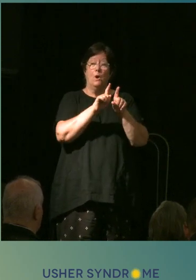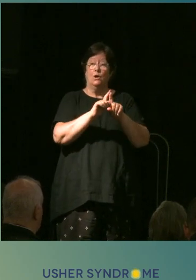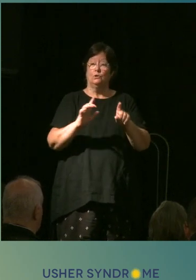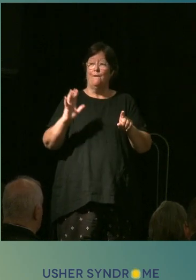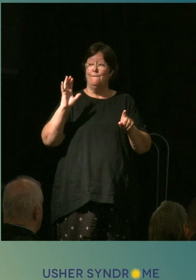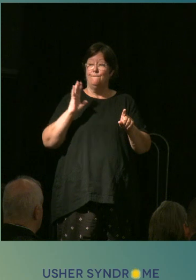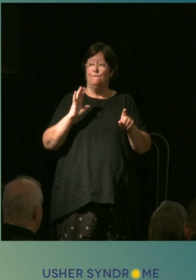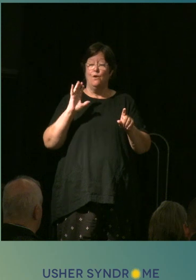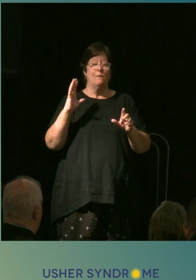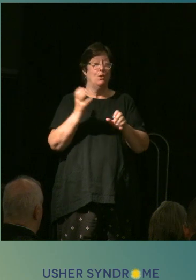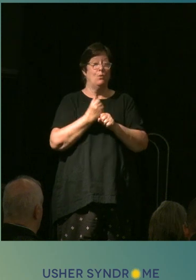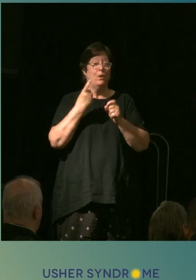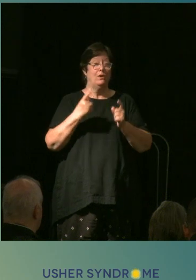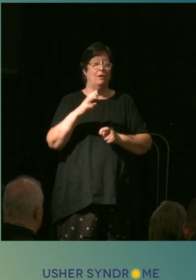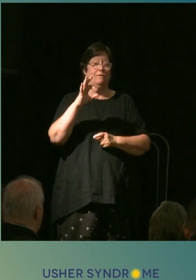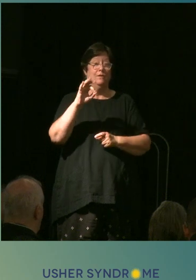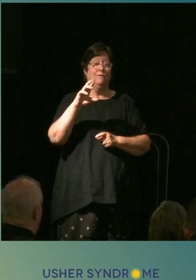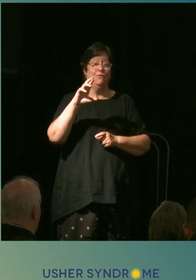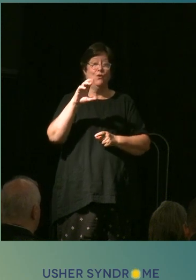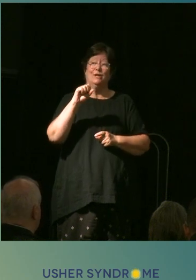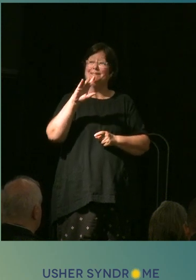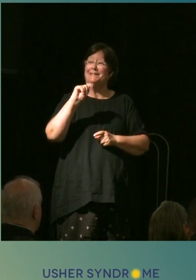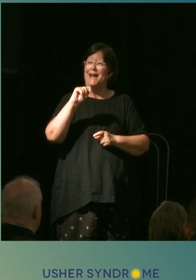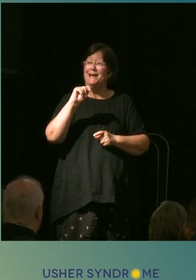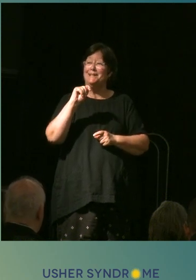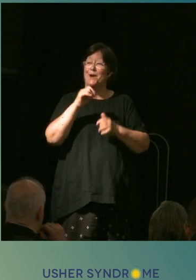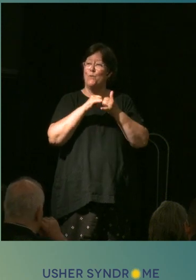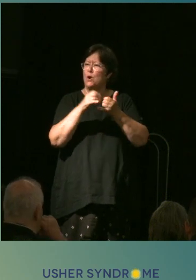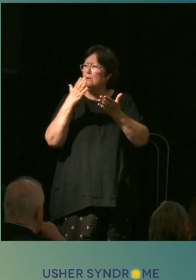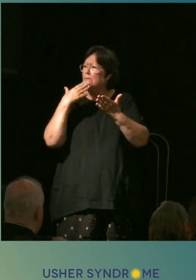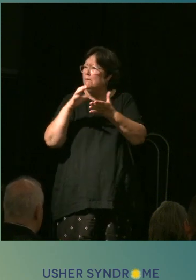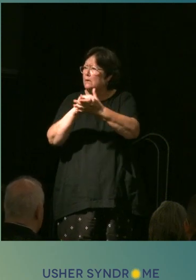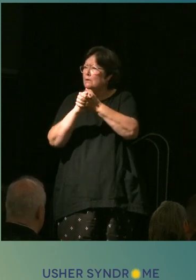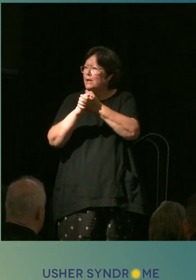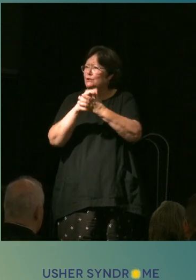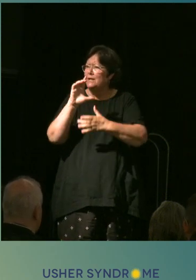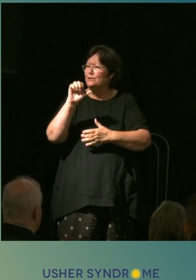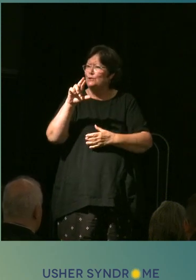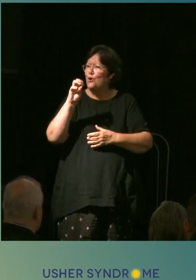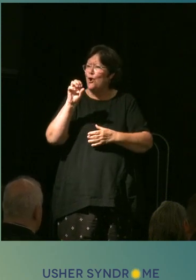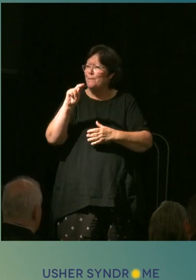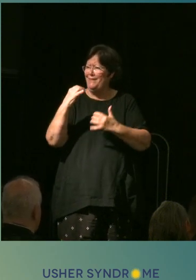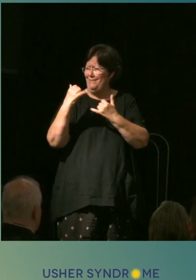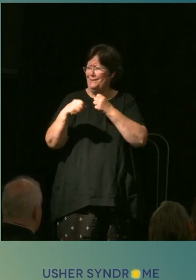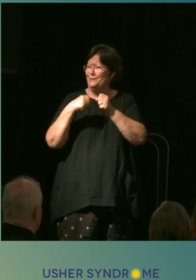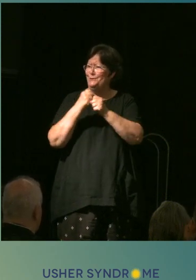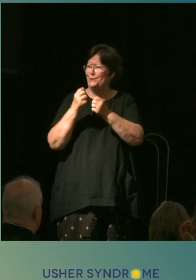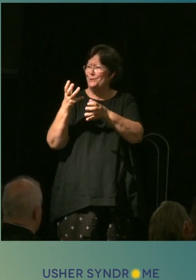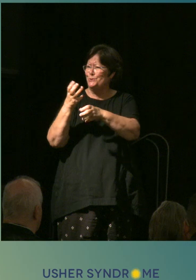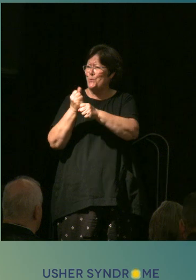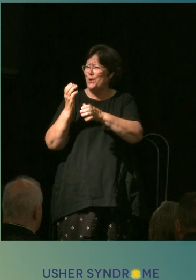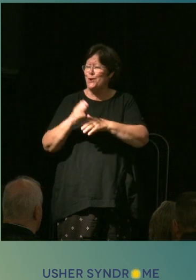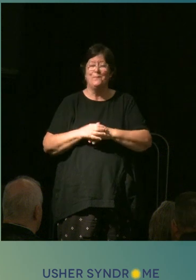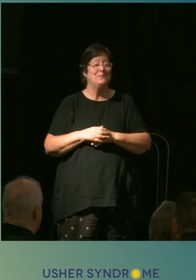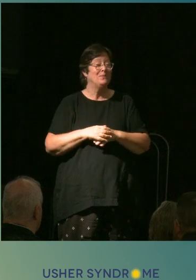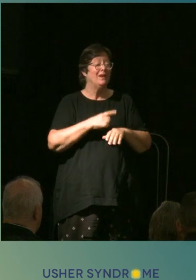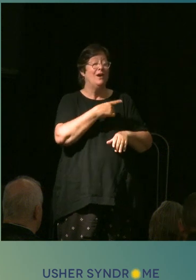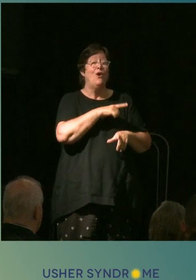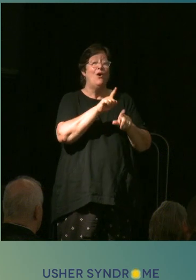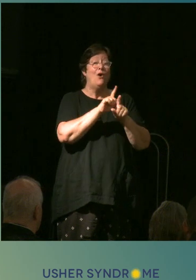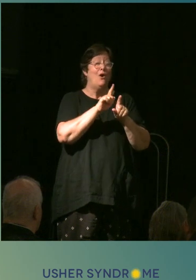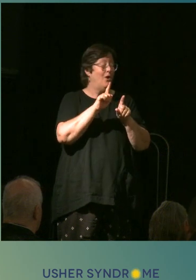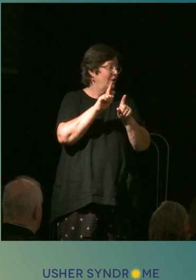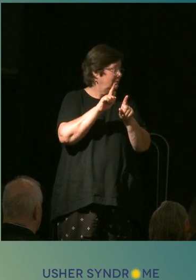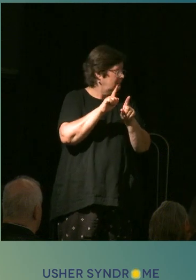former winner of the Foresight Award. Congratulations, Carmen. And she's also been a great